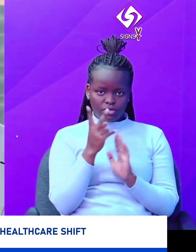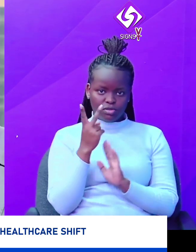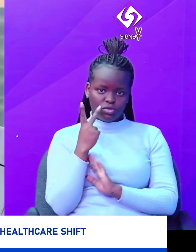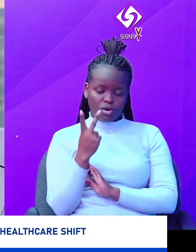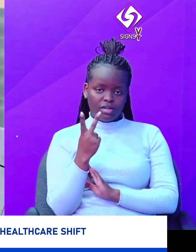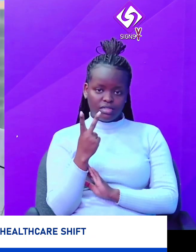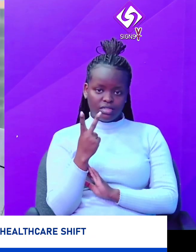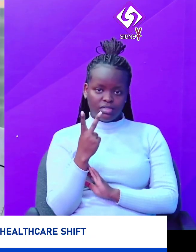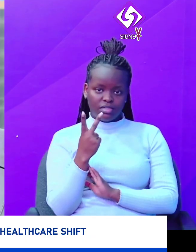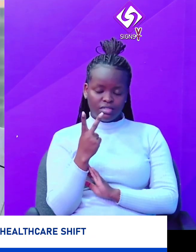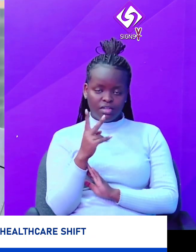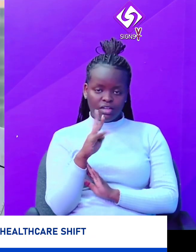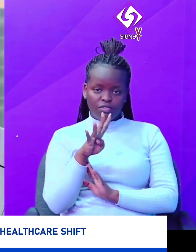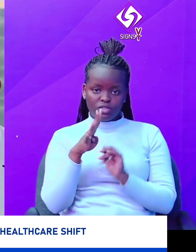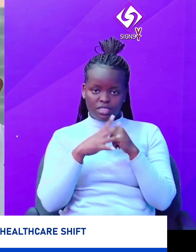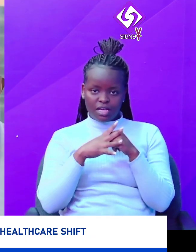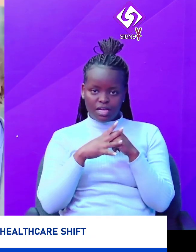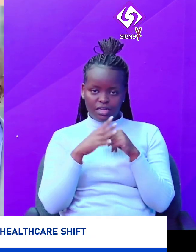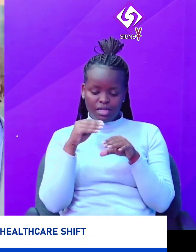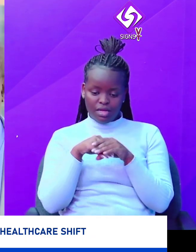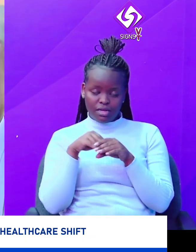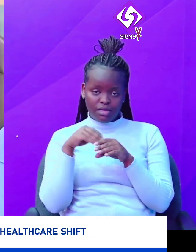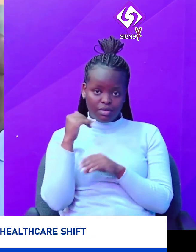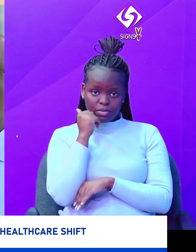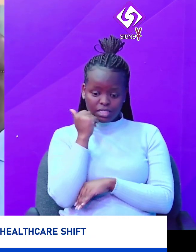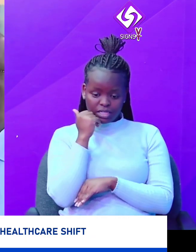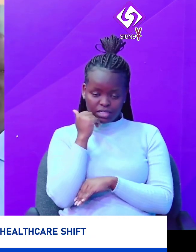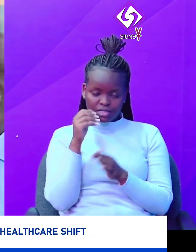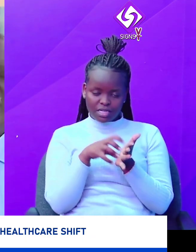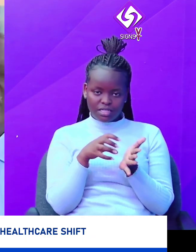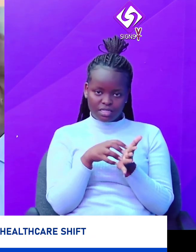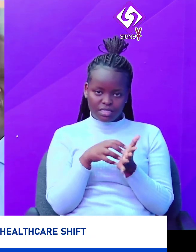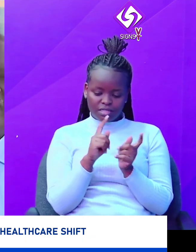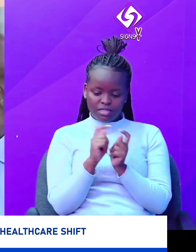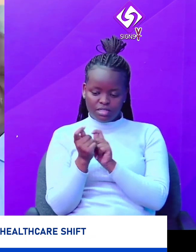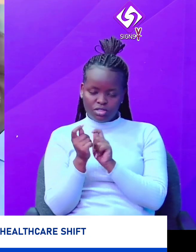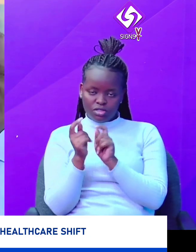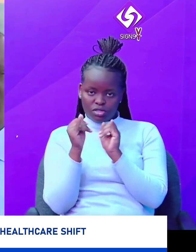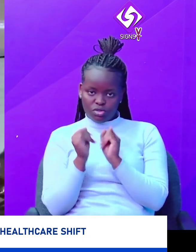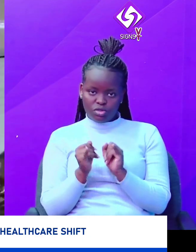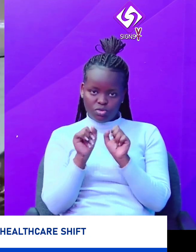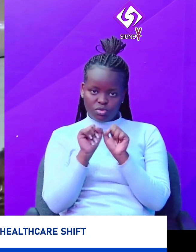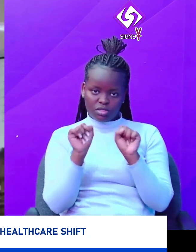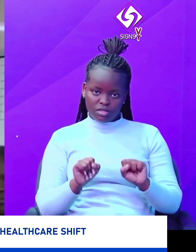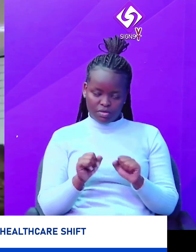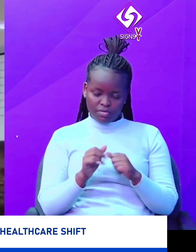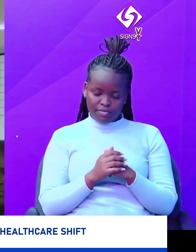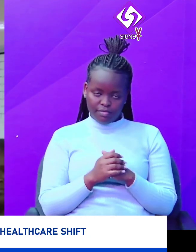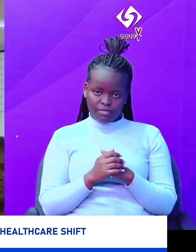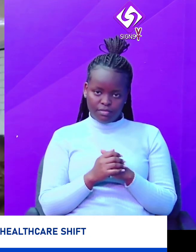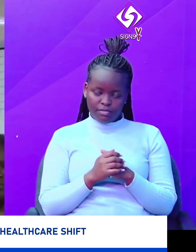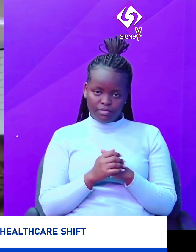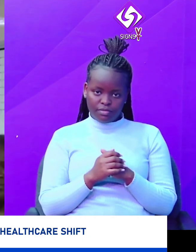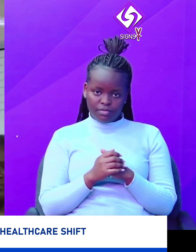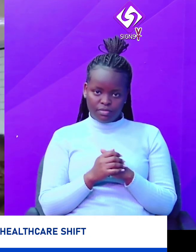249 inpatient cases had transitioned into the new scheme. It is still the same allowances